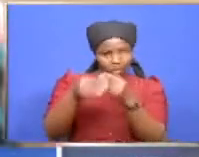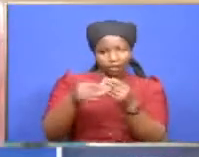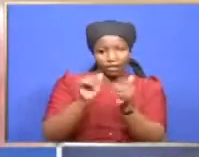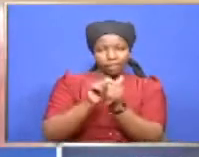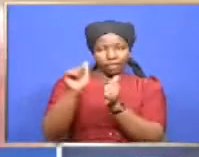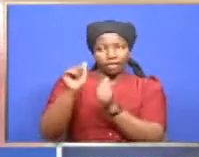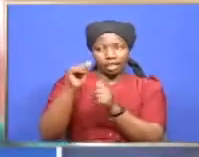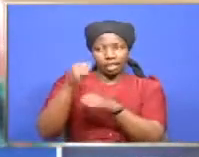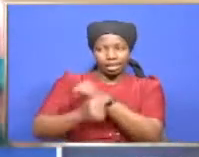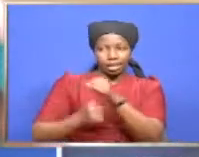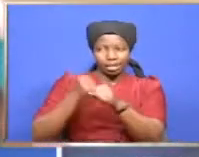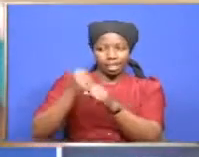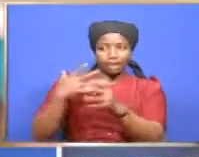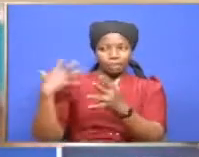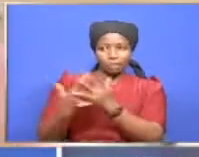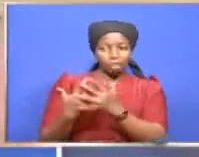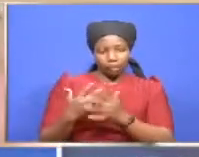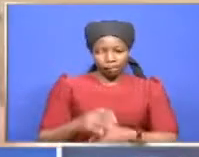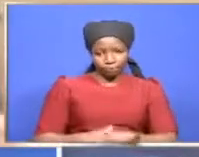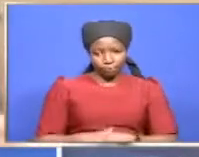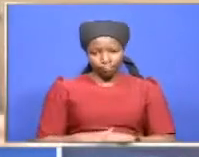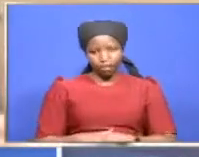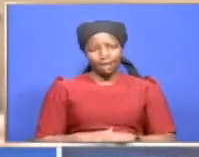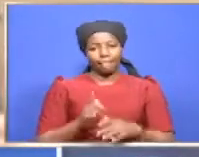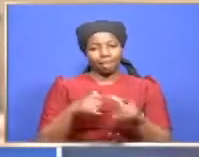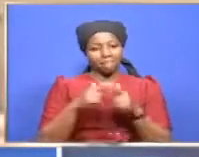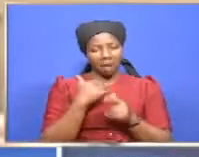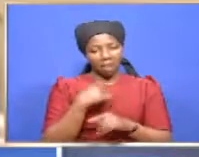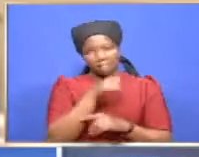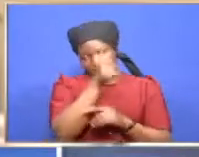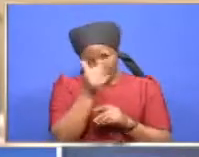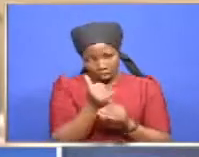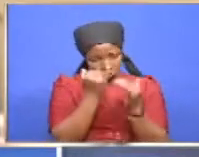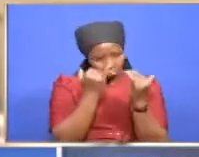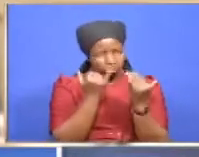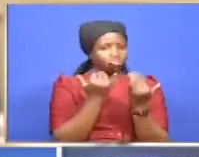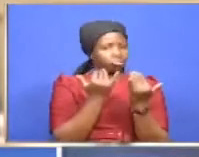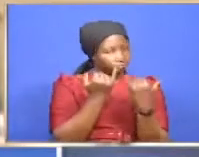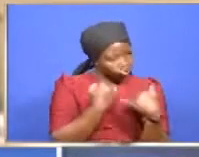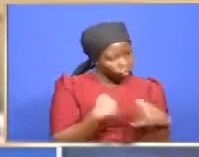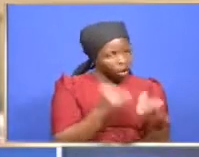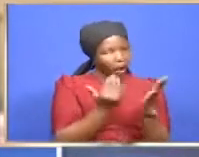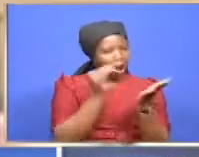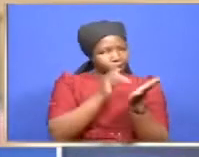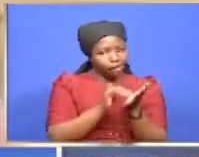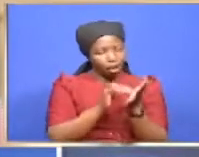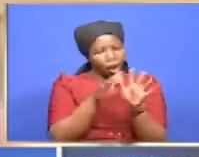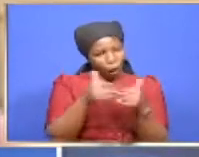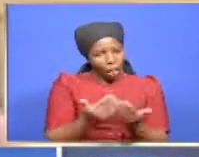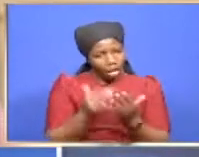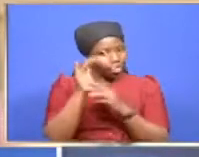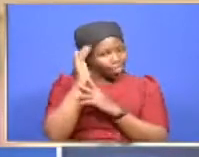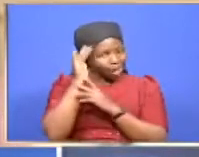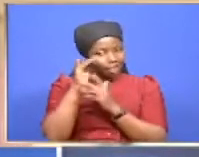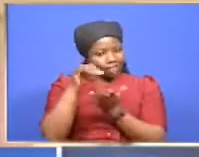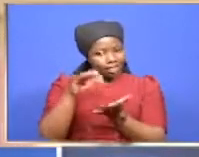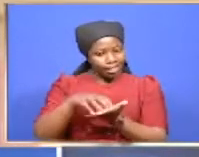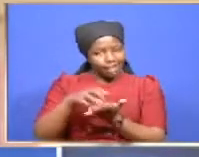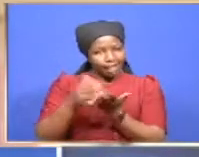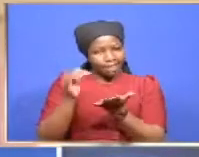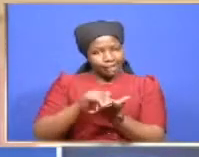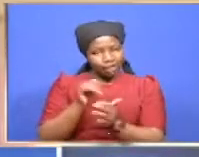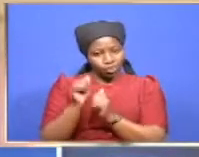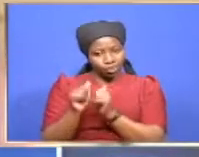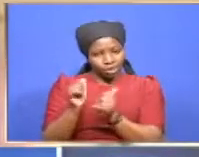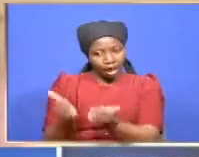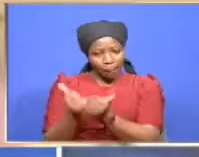there will be fresh trial in regards to the case, which happened later on, whereby Alex Alaba and Frank Wanyama